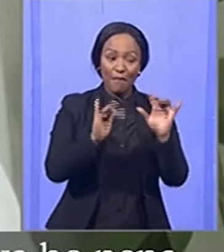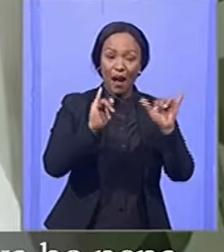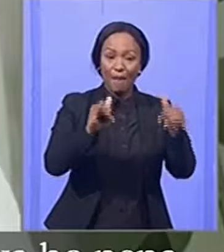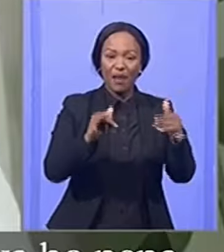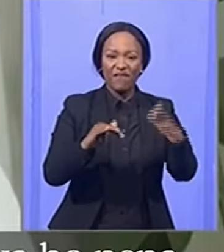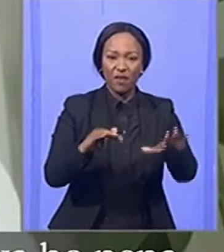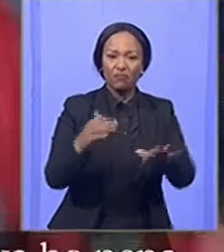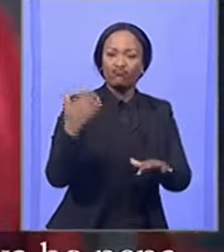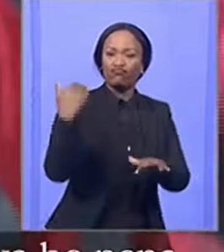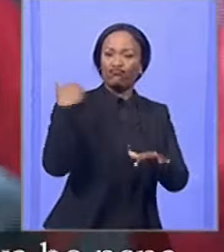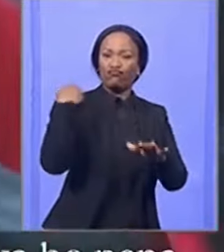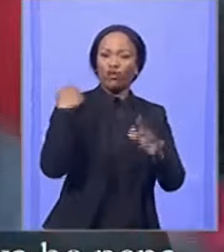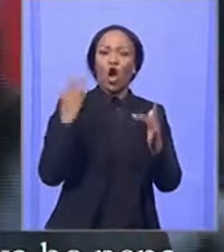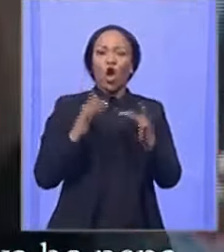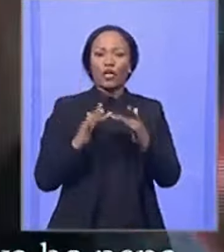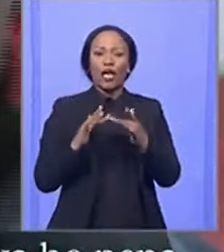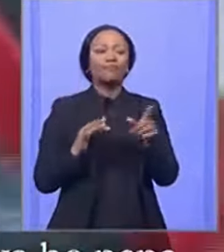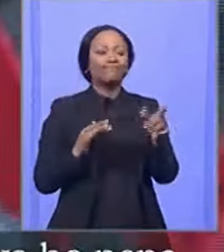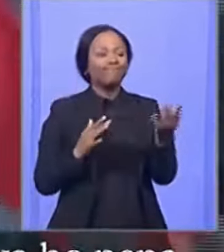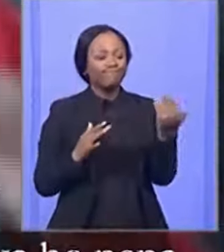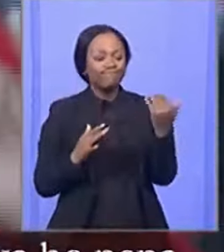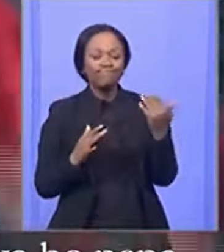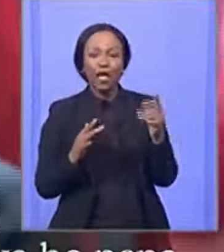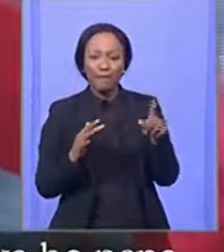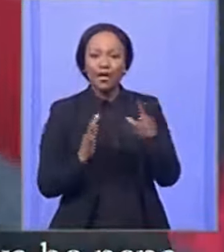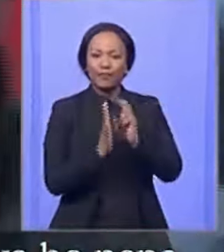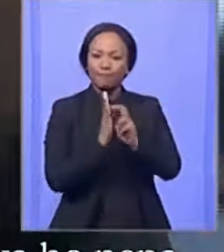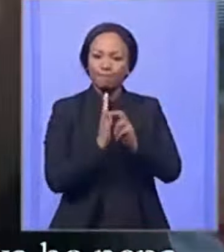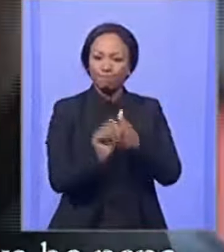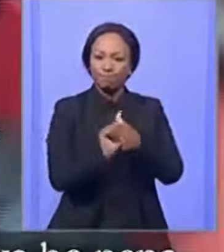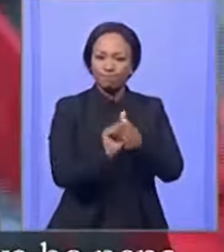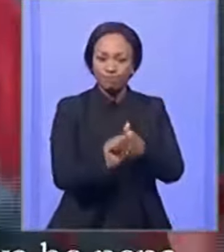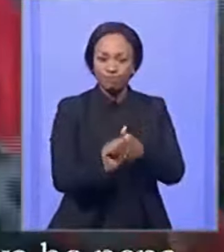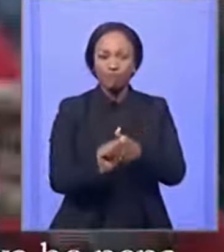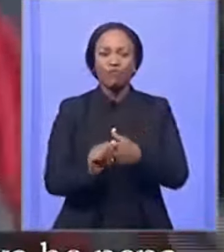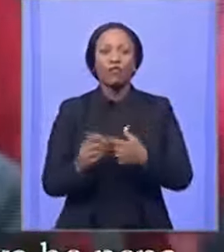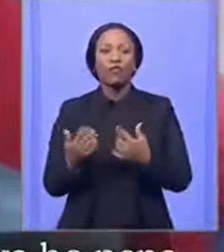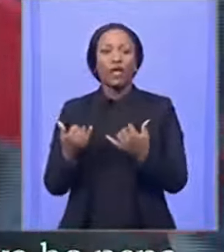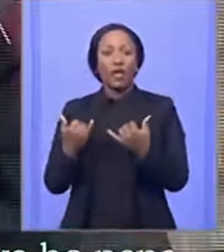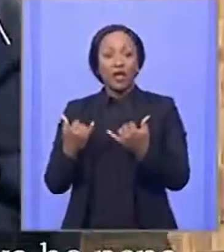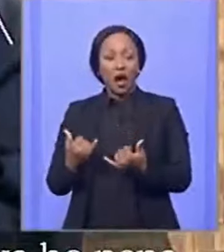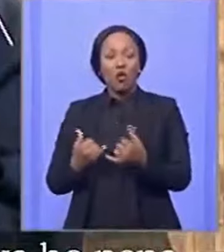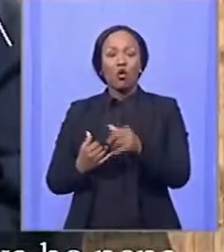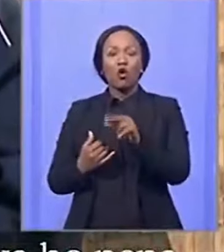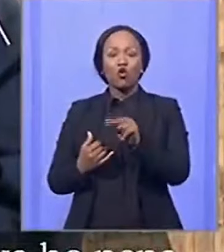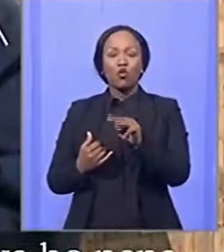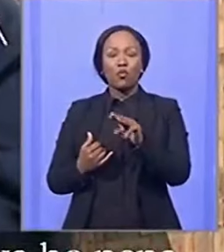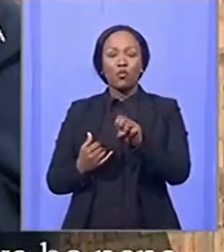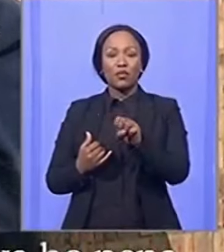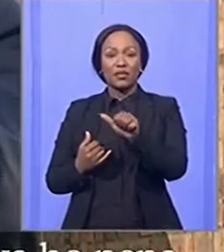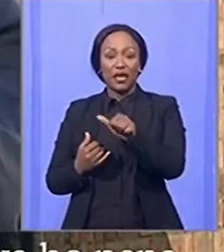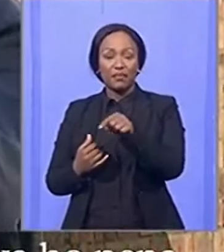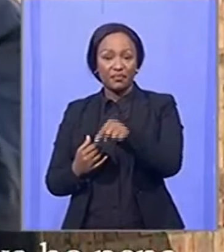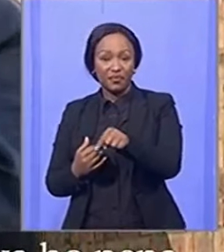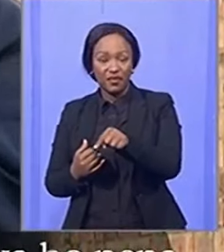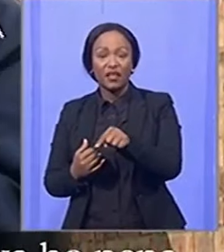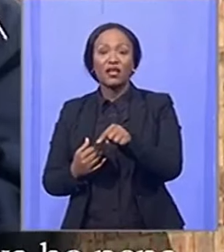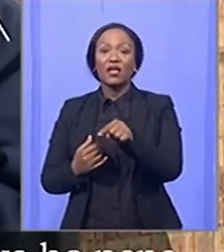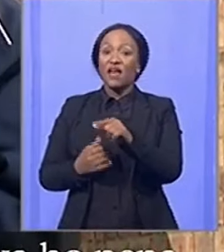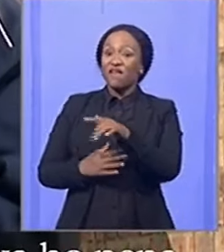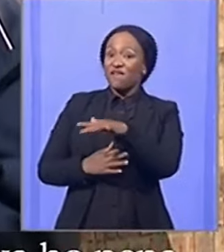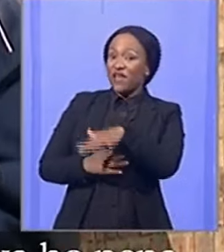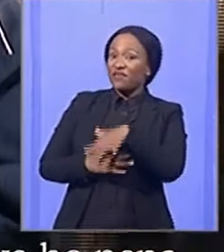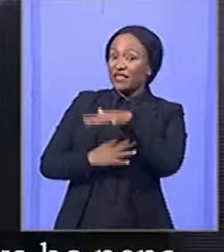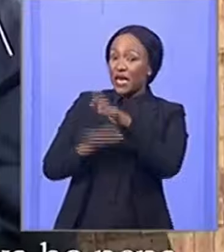them to comply. NUMSA e hlahisitse mabitso a dikhamphane tse 15 tseo e di hlalosang e le tsona